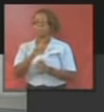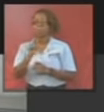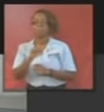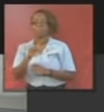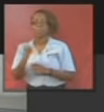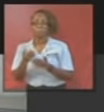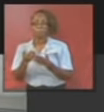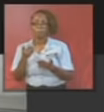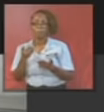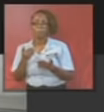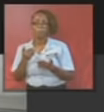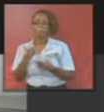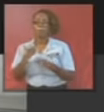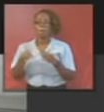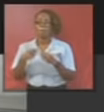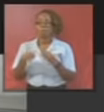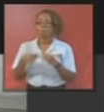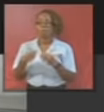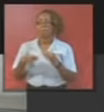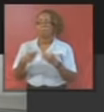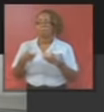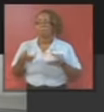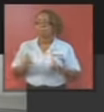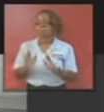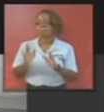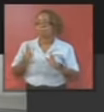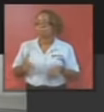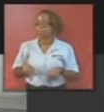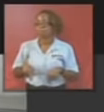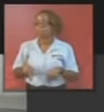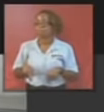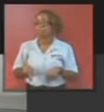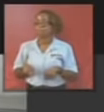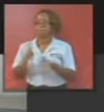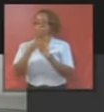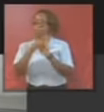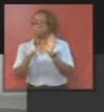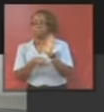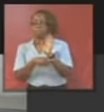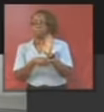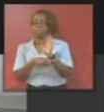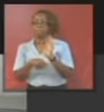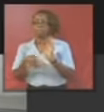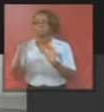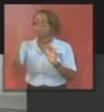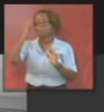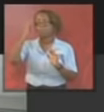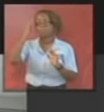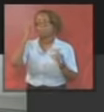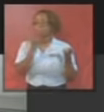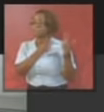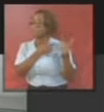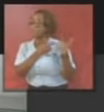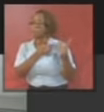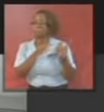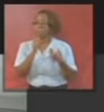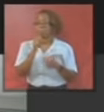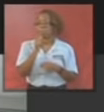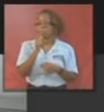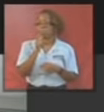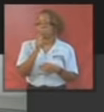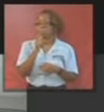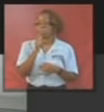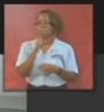policy, but my question is, I know the exemption policy is the remit of national security, but the way that we protect our